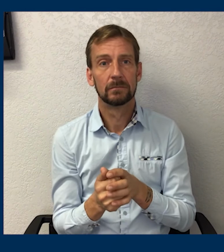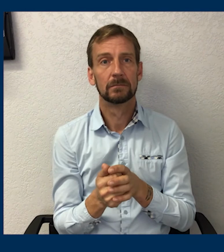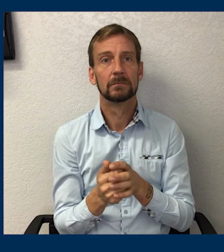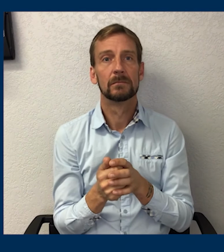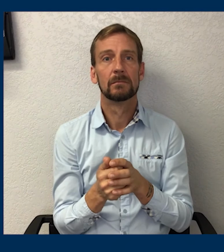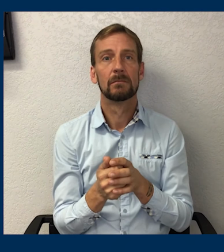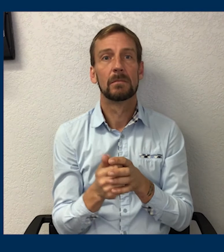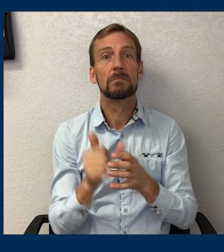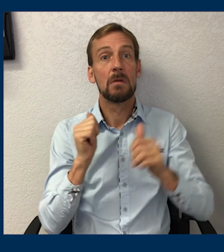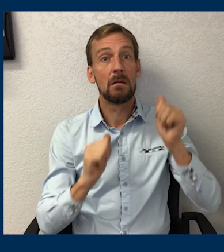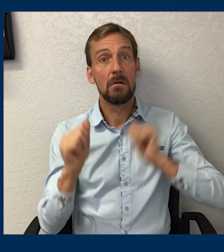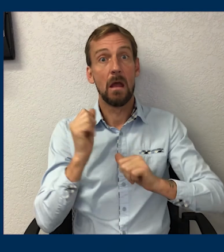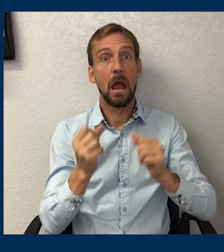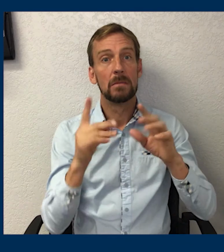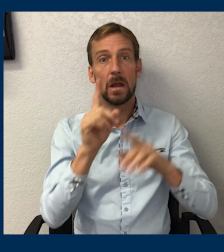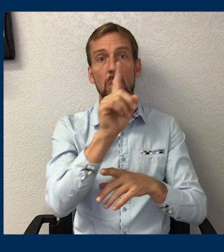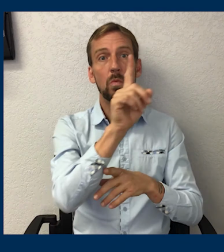We've performed